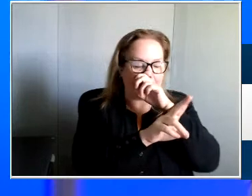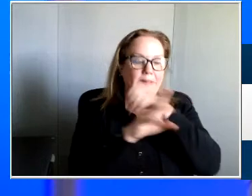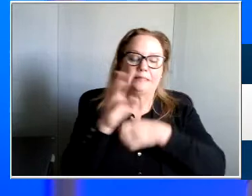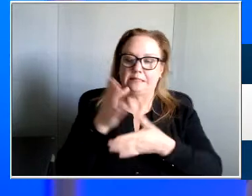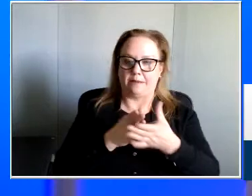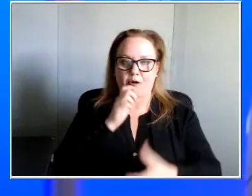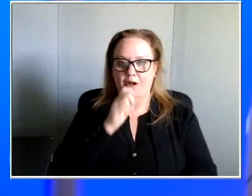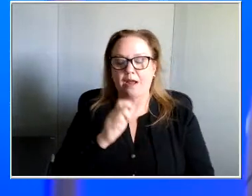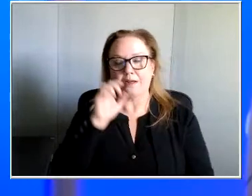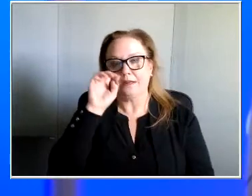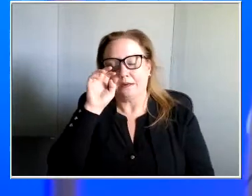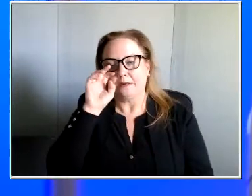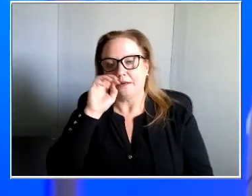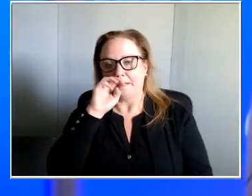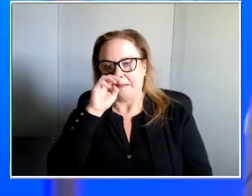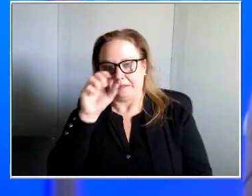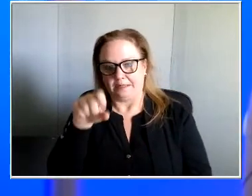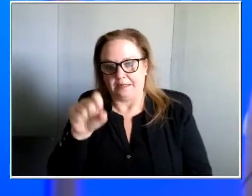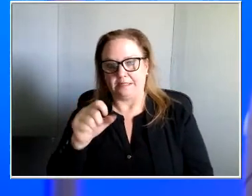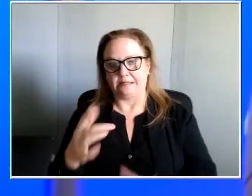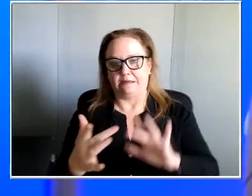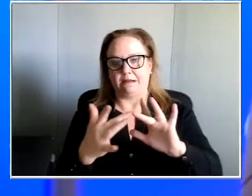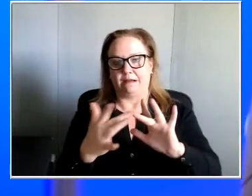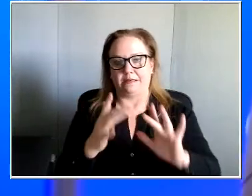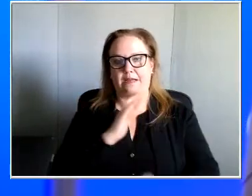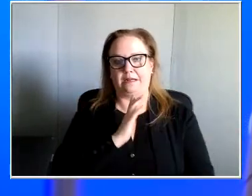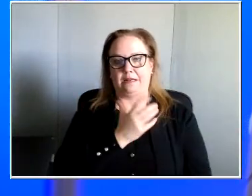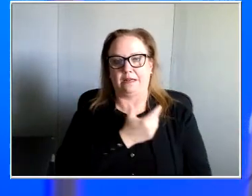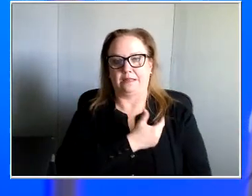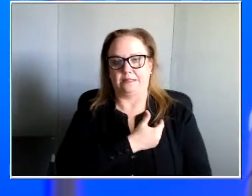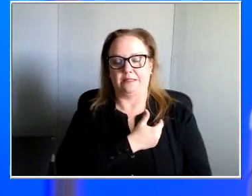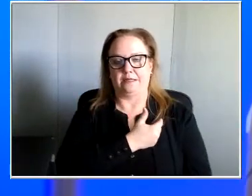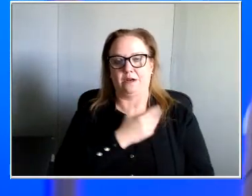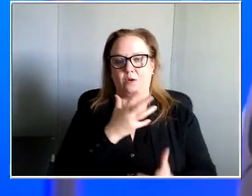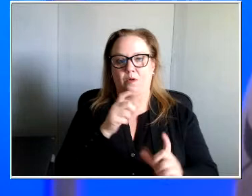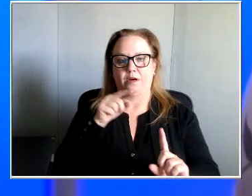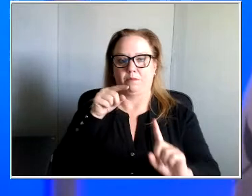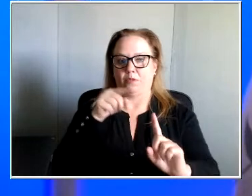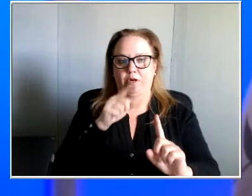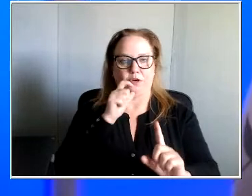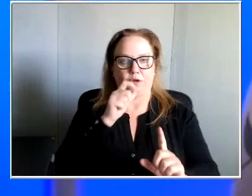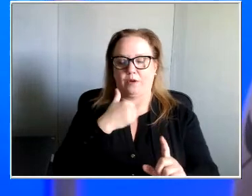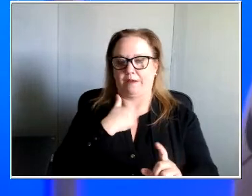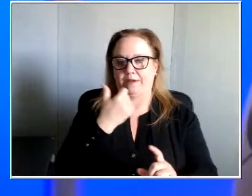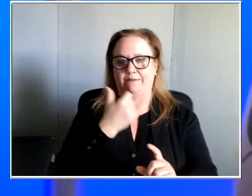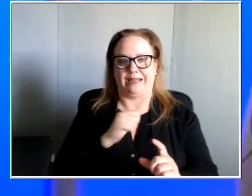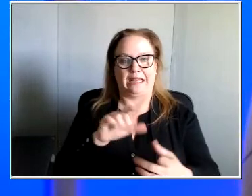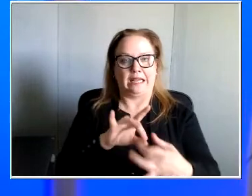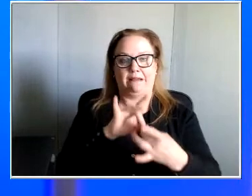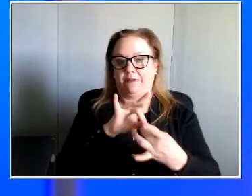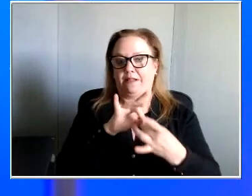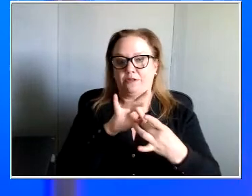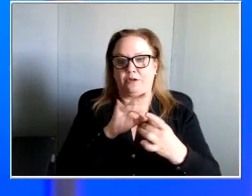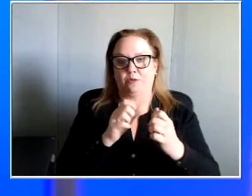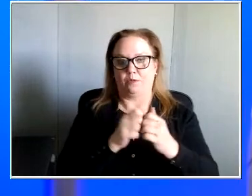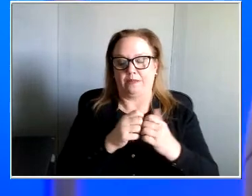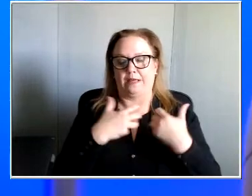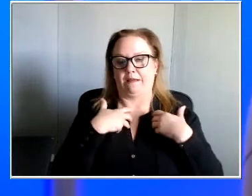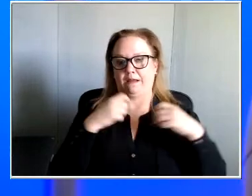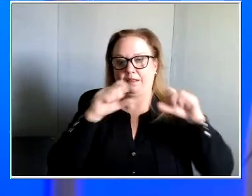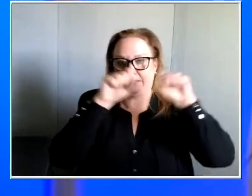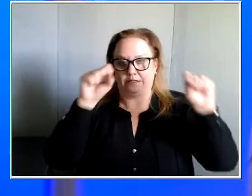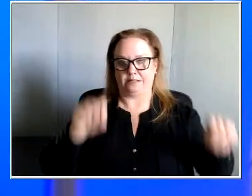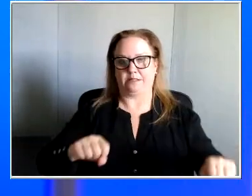So yes, please contact us. And also wanted to point out, you do not have to have any affiliation with the health system to